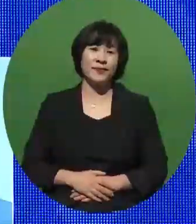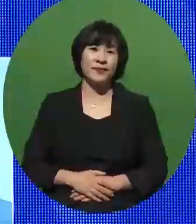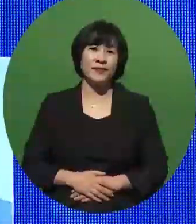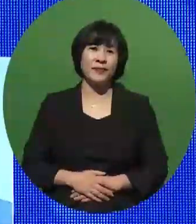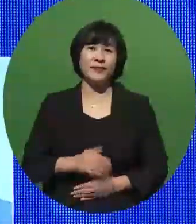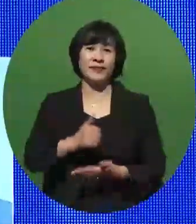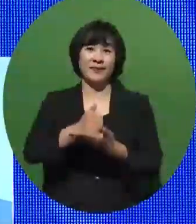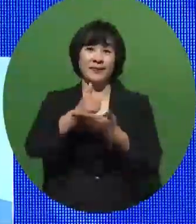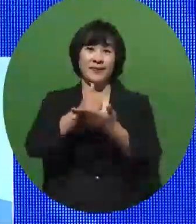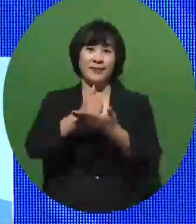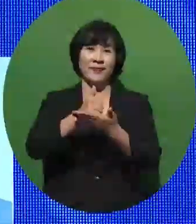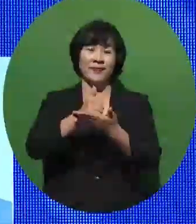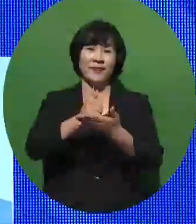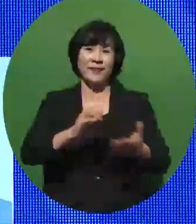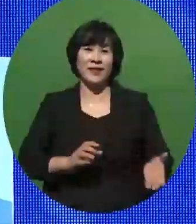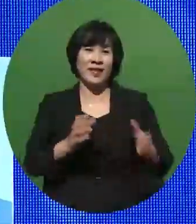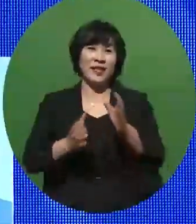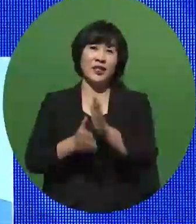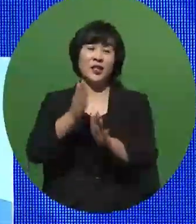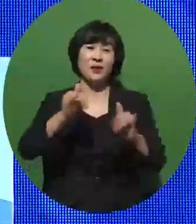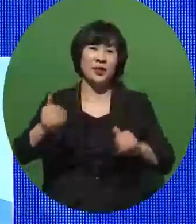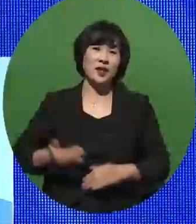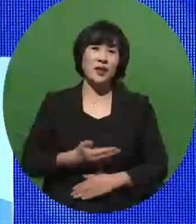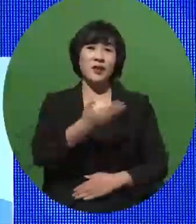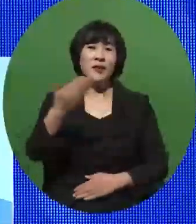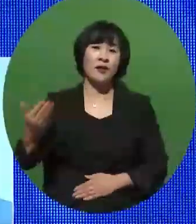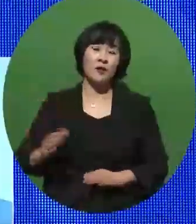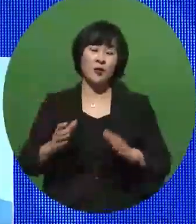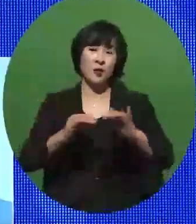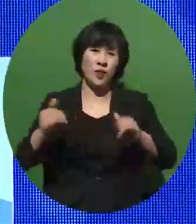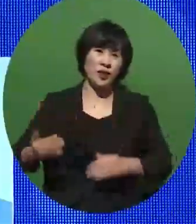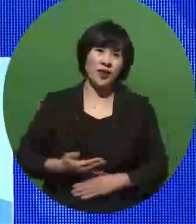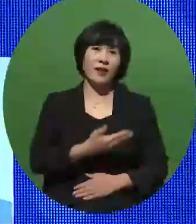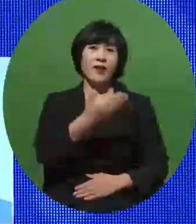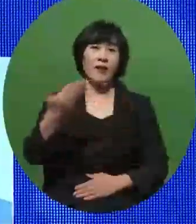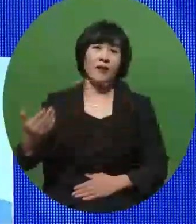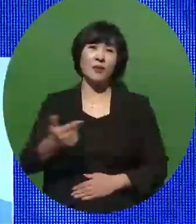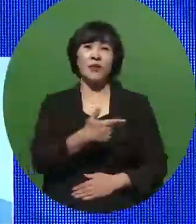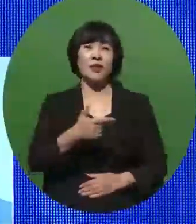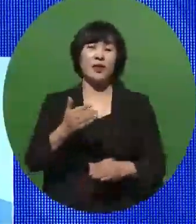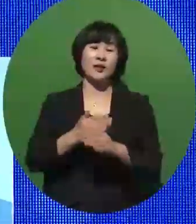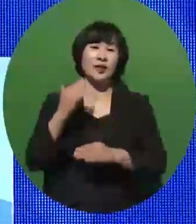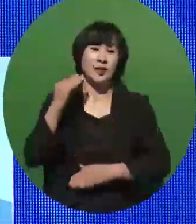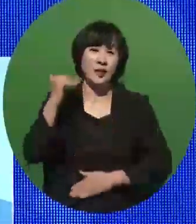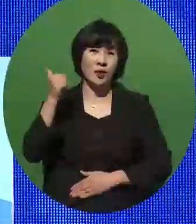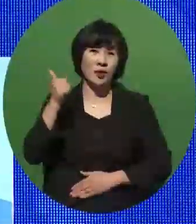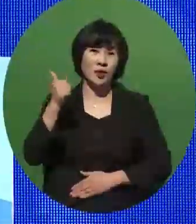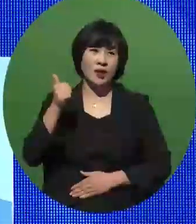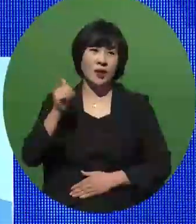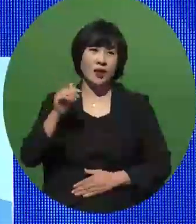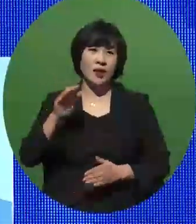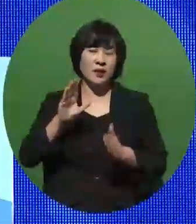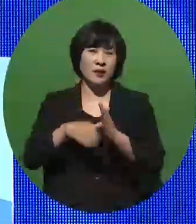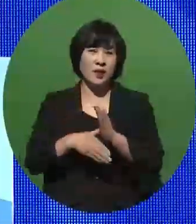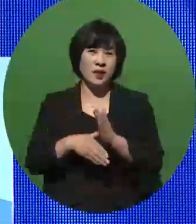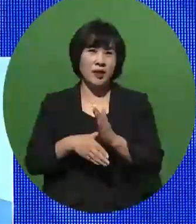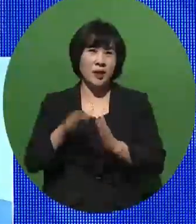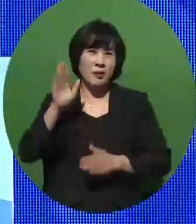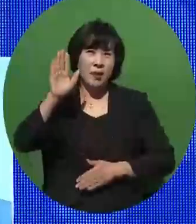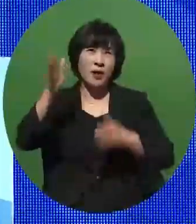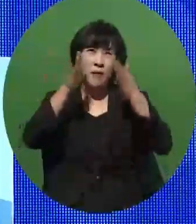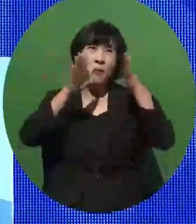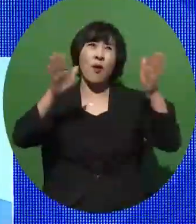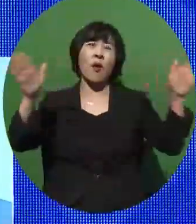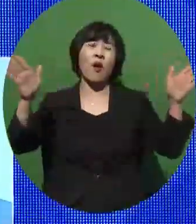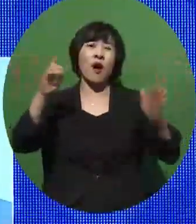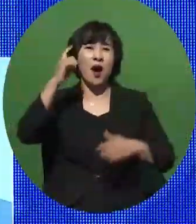and it was born right here. My respected global citizens and fellow citizens, President Kim Dae-jung